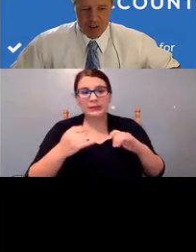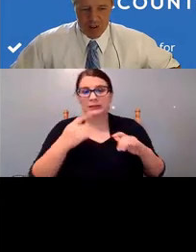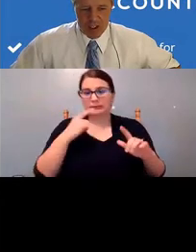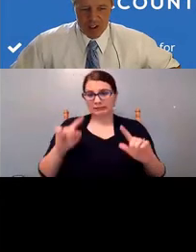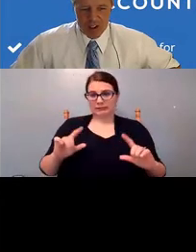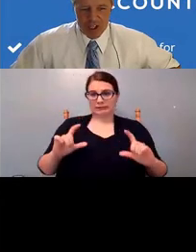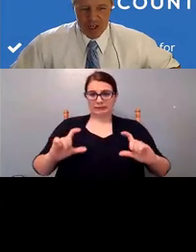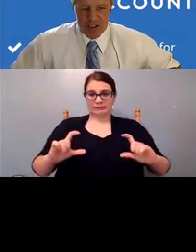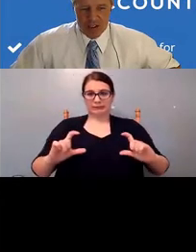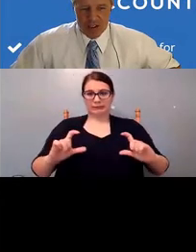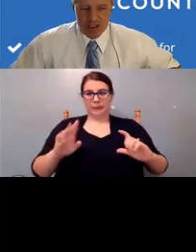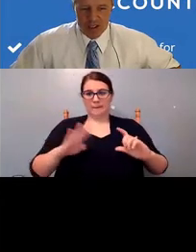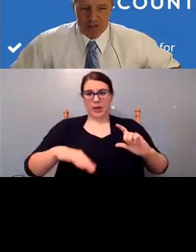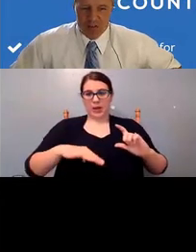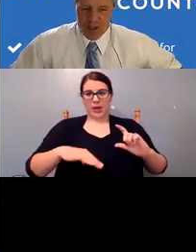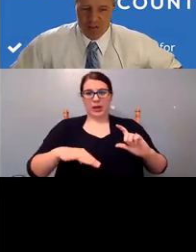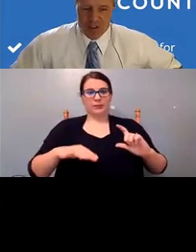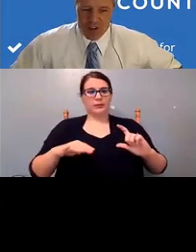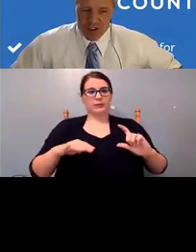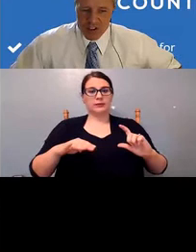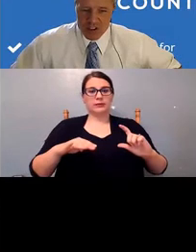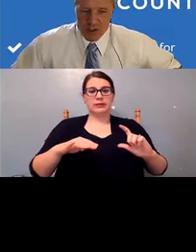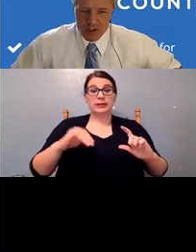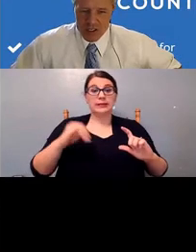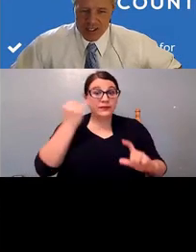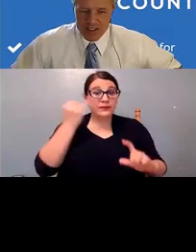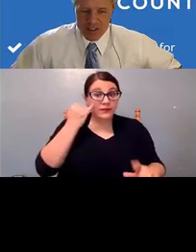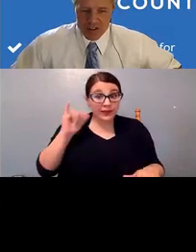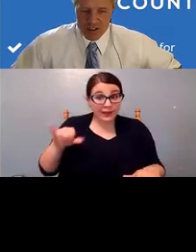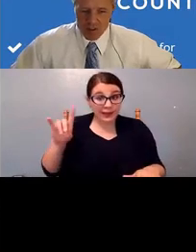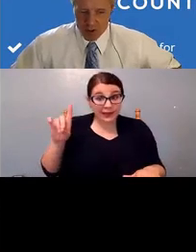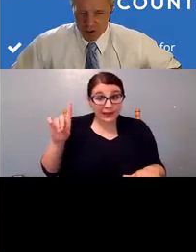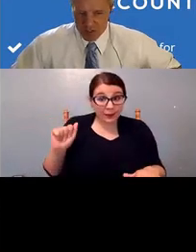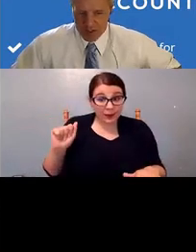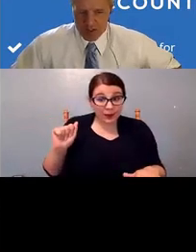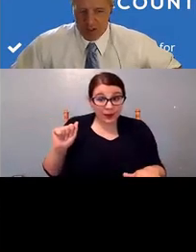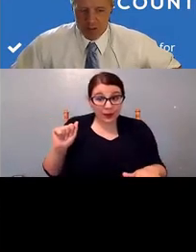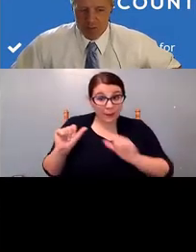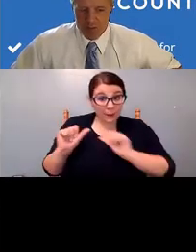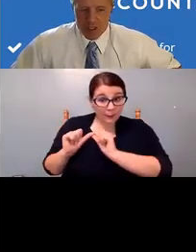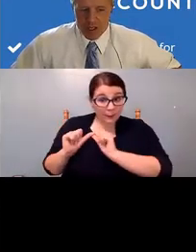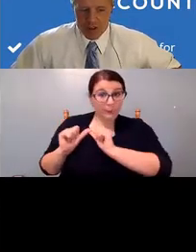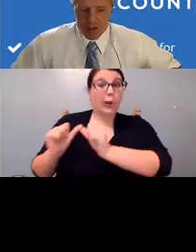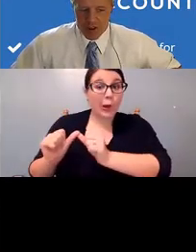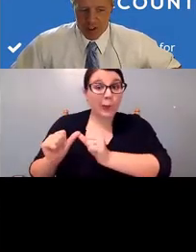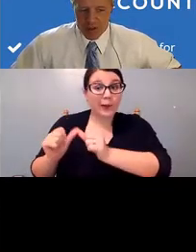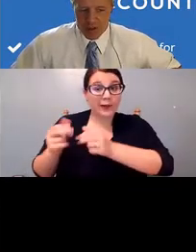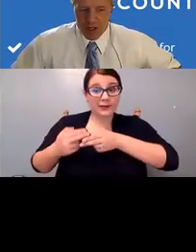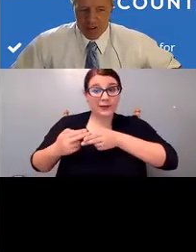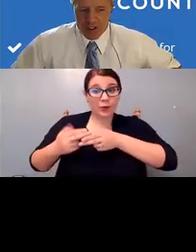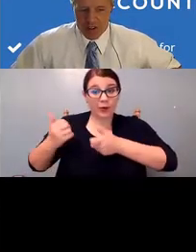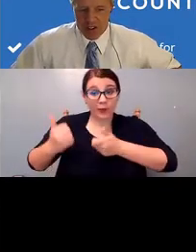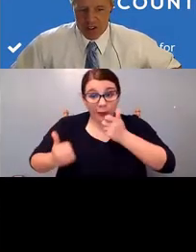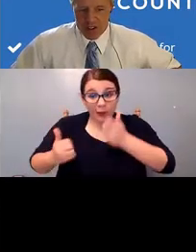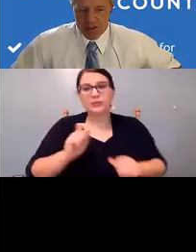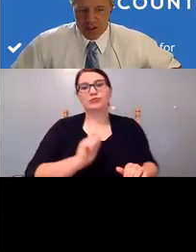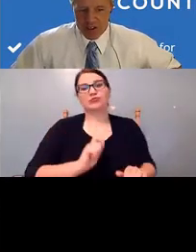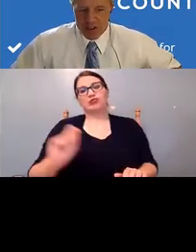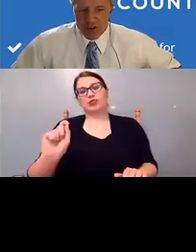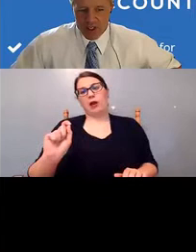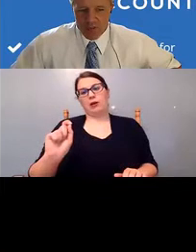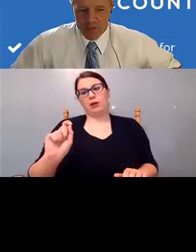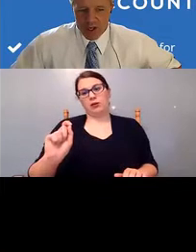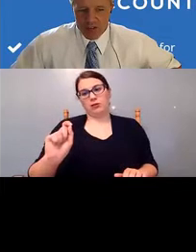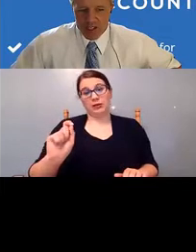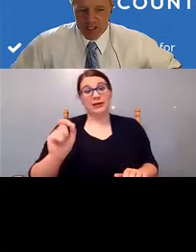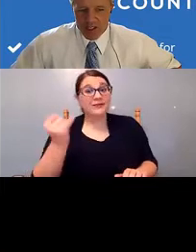where you're going to check if the beneficiary's disability is considered permanent. And there's a little checkbox here. If you